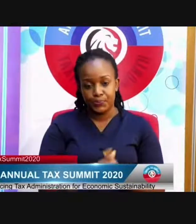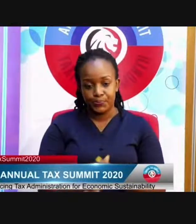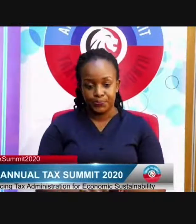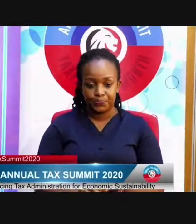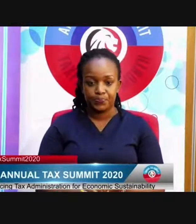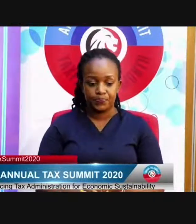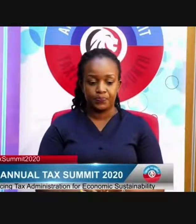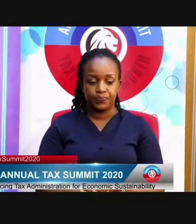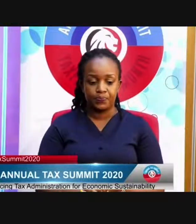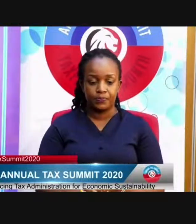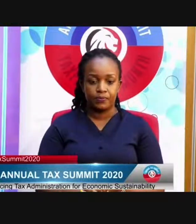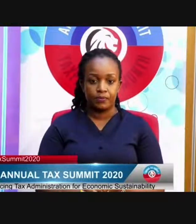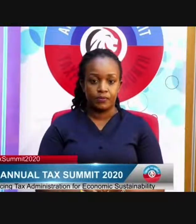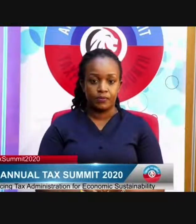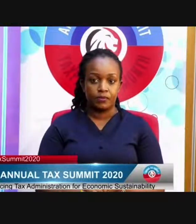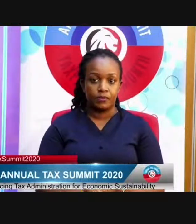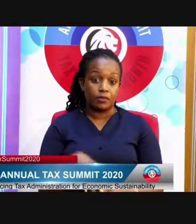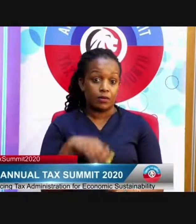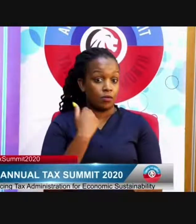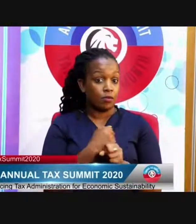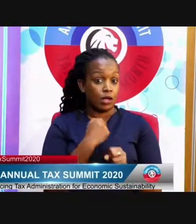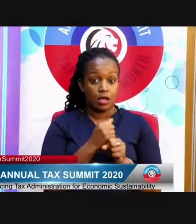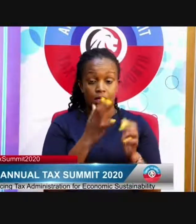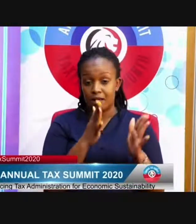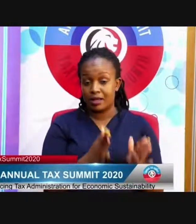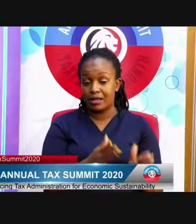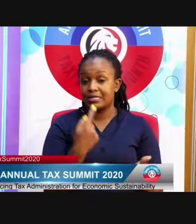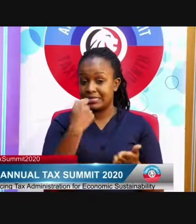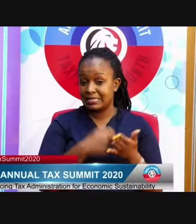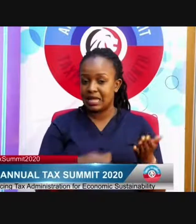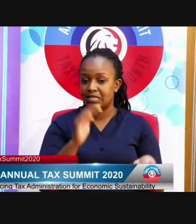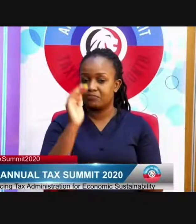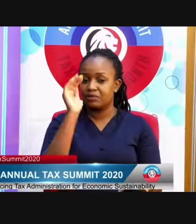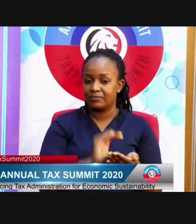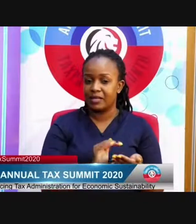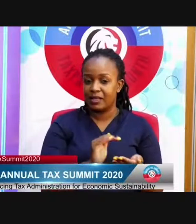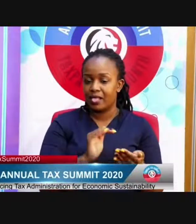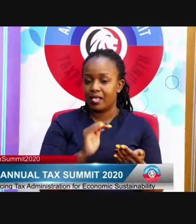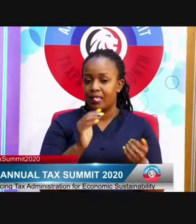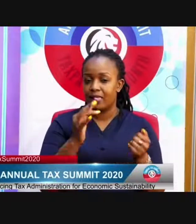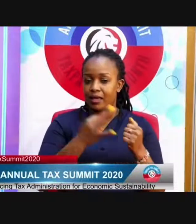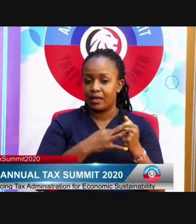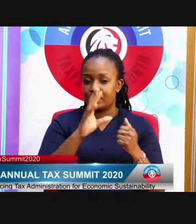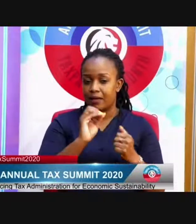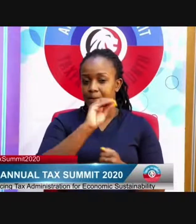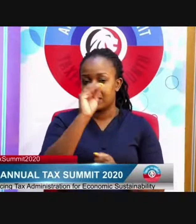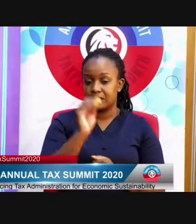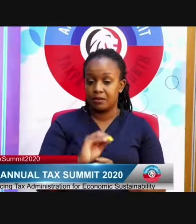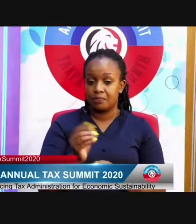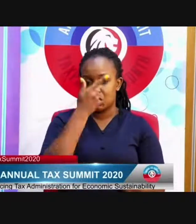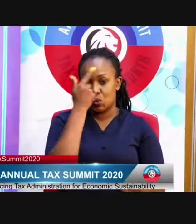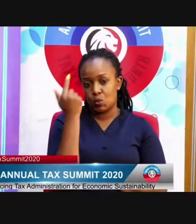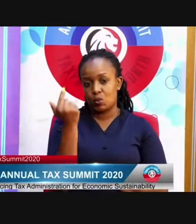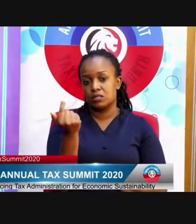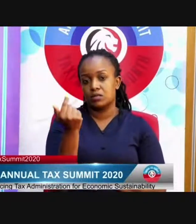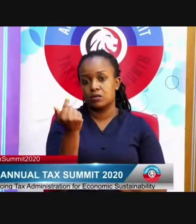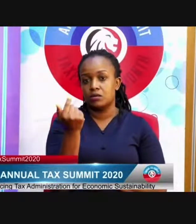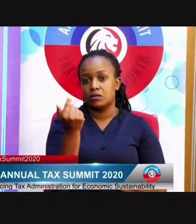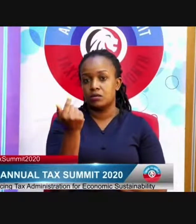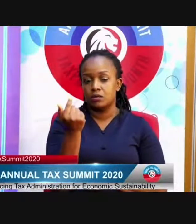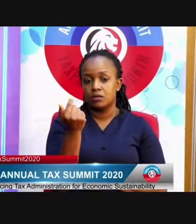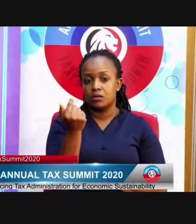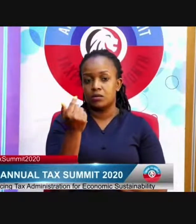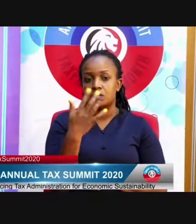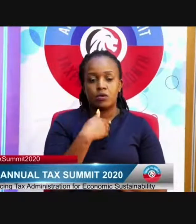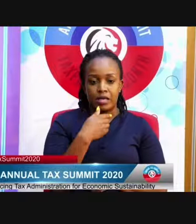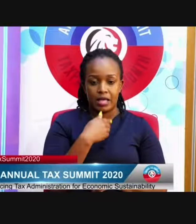about 11.6%, and that is largely driven by the fact that we've shared quite a lot of jobs in